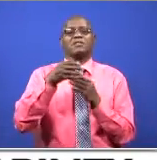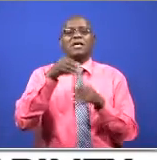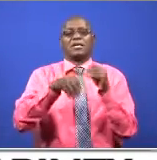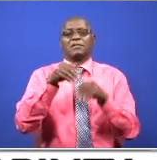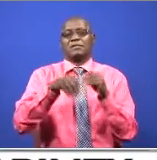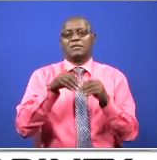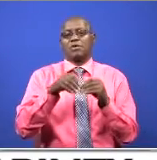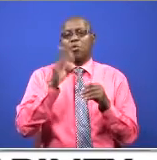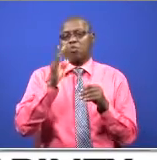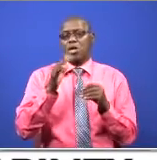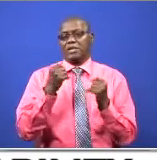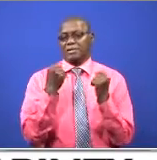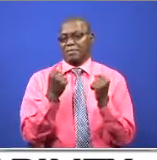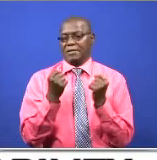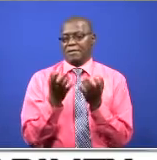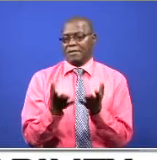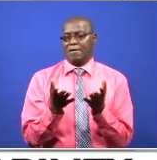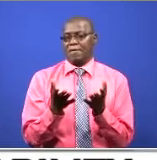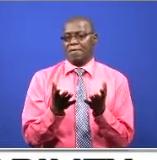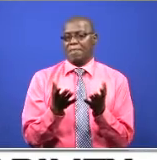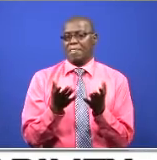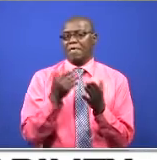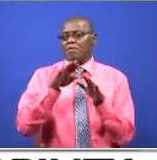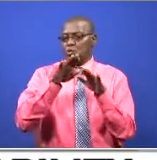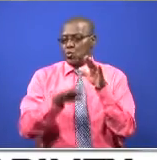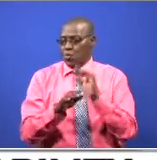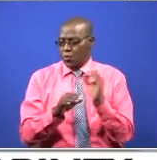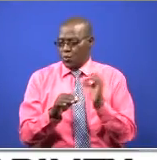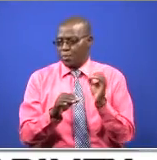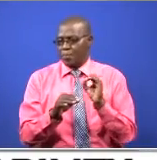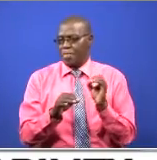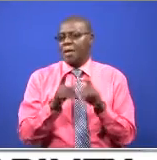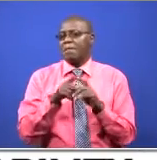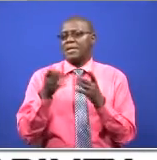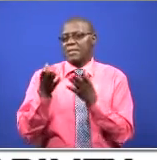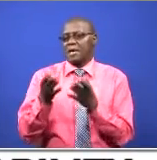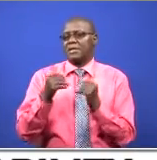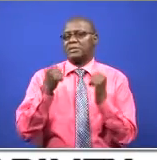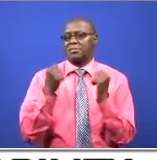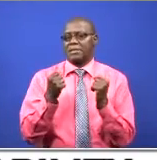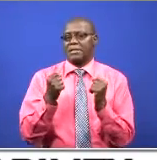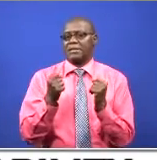to be stability, okay? Even if it doesn't go lower, there is going to be stability.